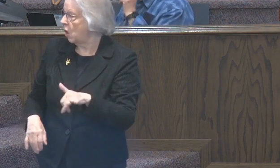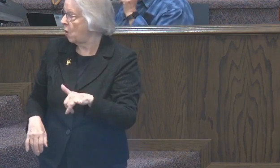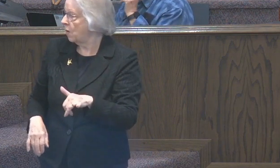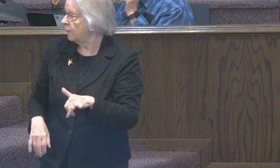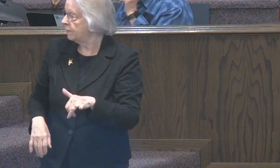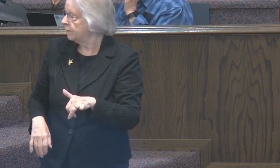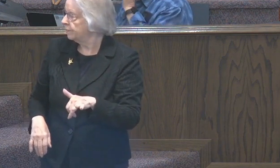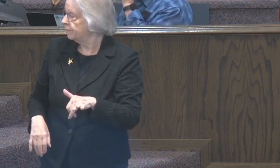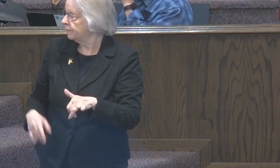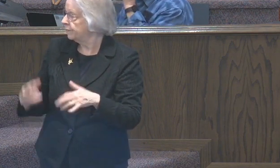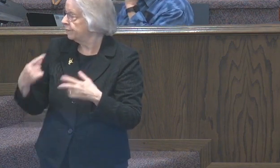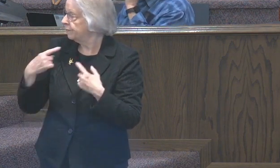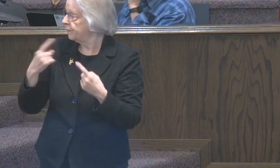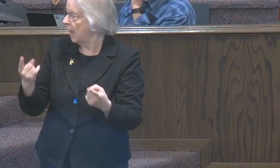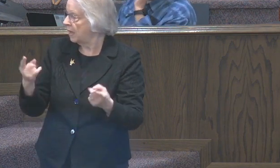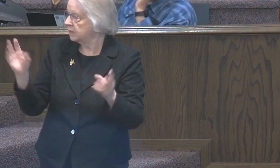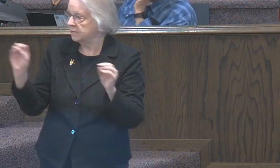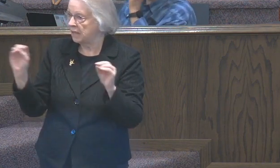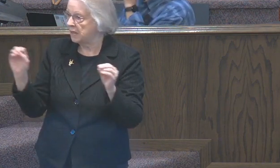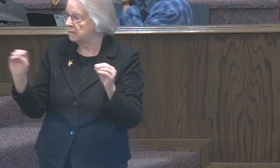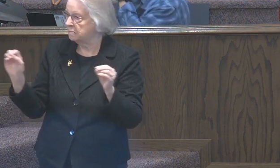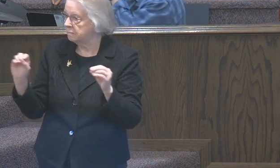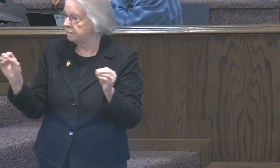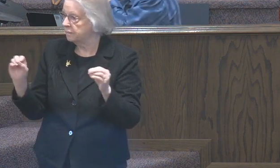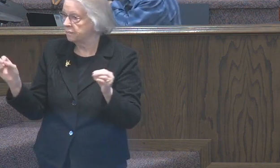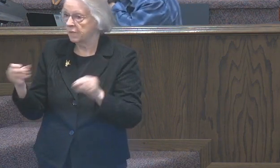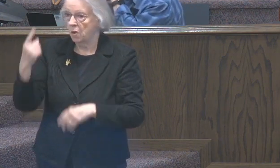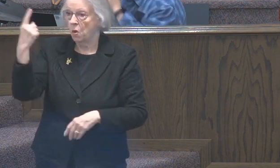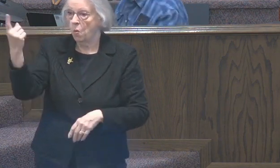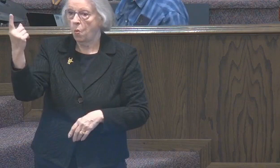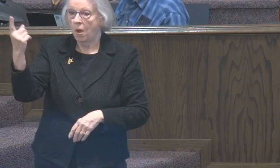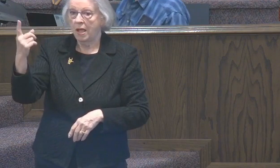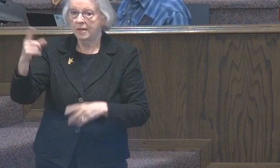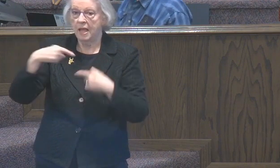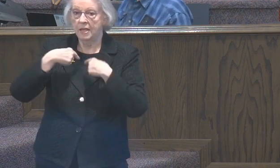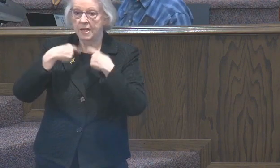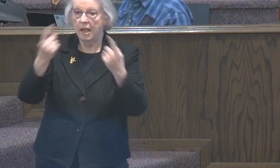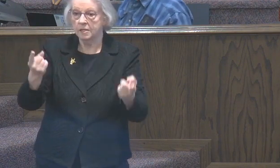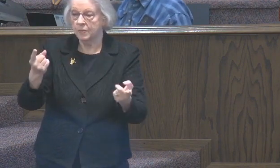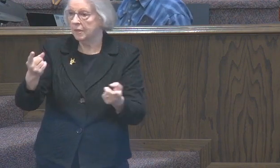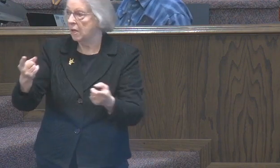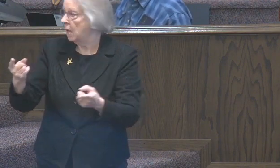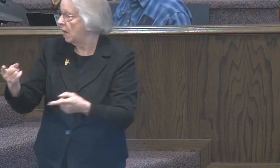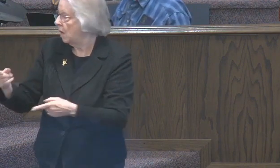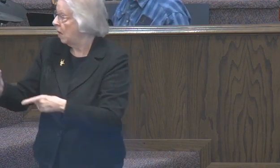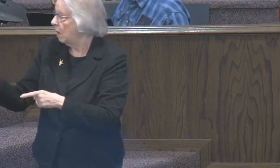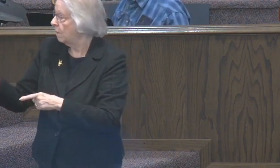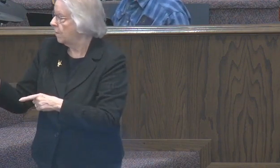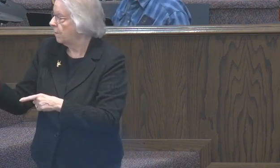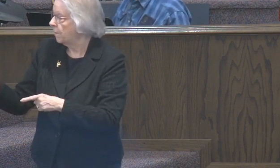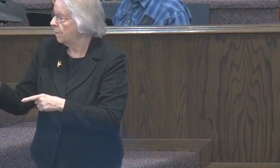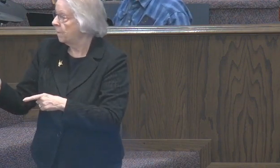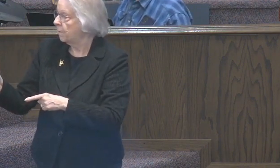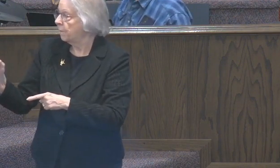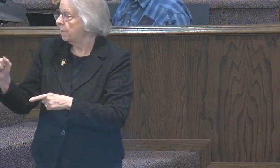Any announcements from your end? I don't think so. All right, one announcement for praise team. This is kind of an impromptu. We're going to do